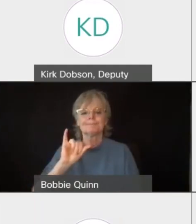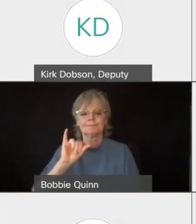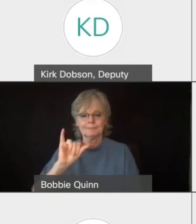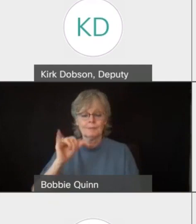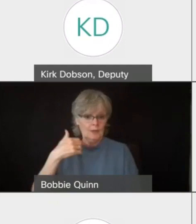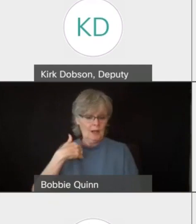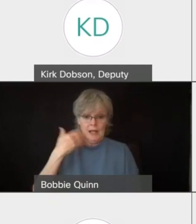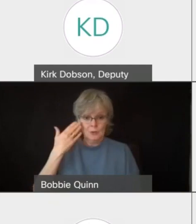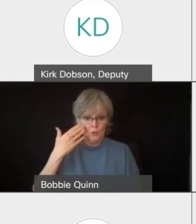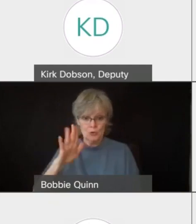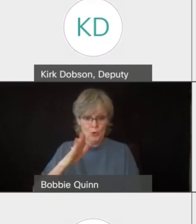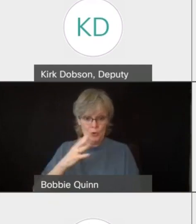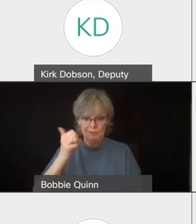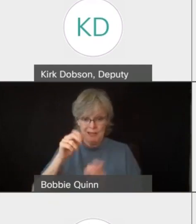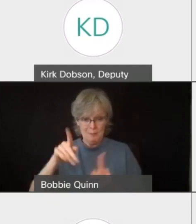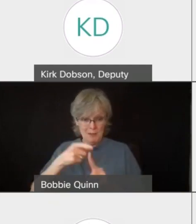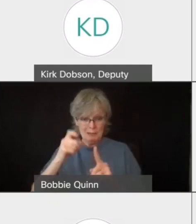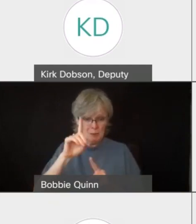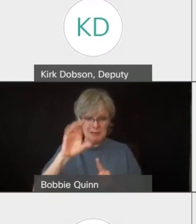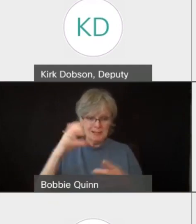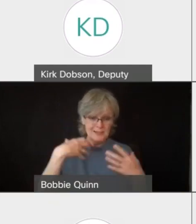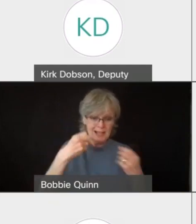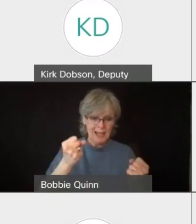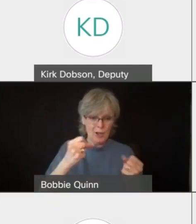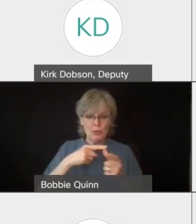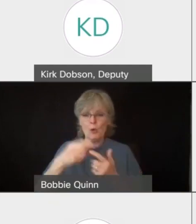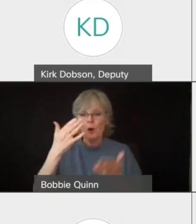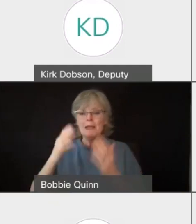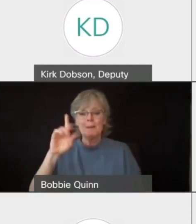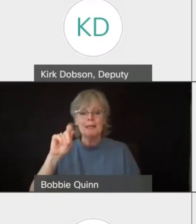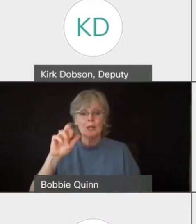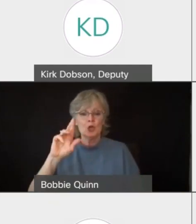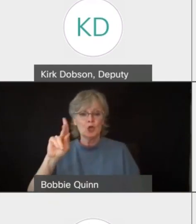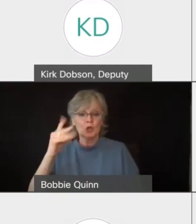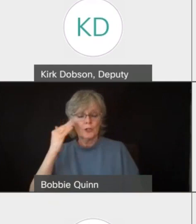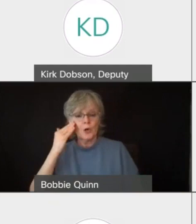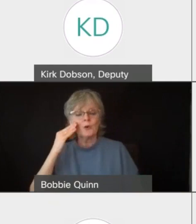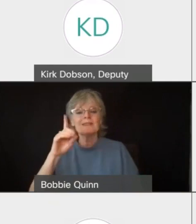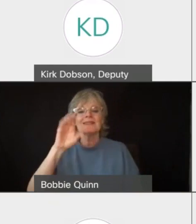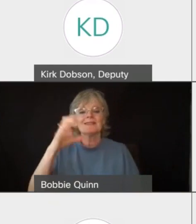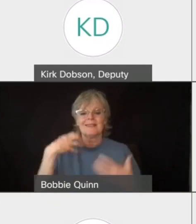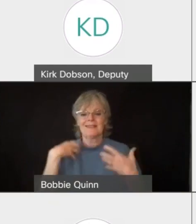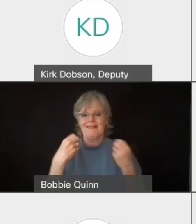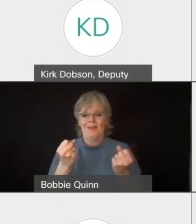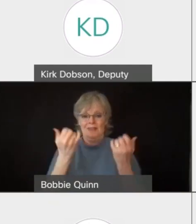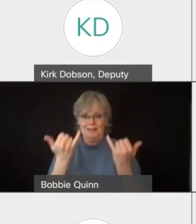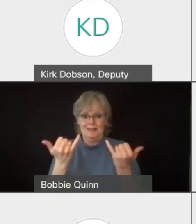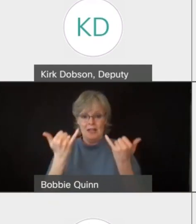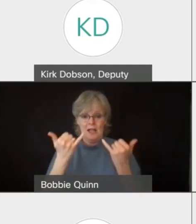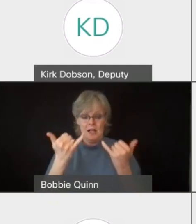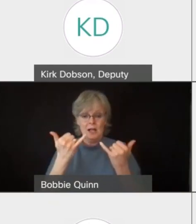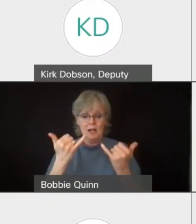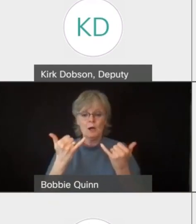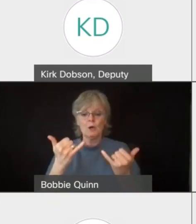I don't know if anyone from DC Health or perhaps Kirk knows the specifics. DC Health is currently in the process